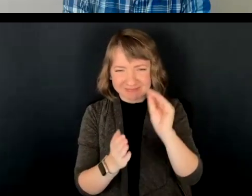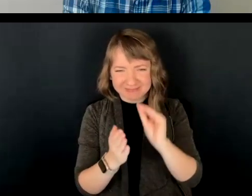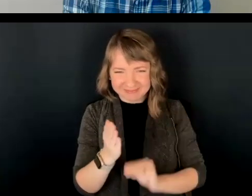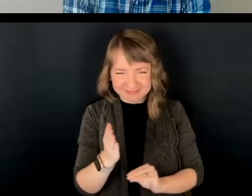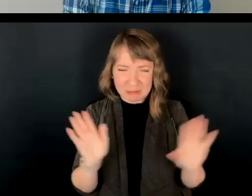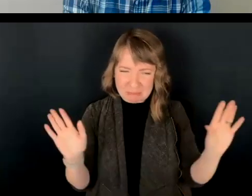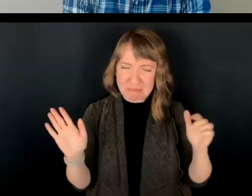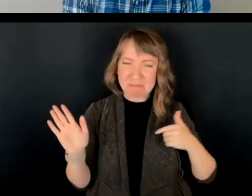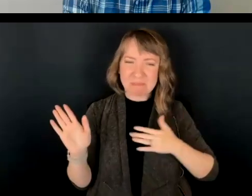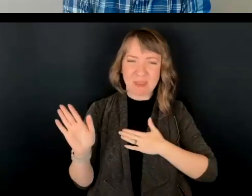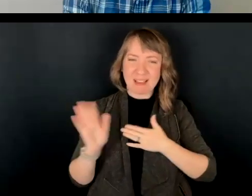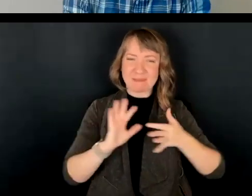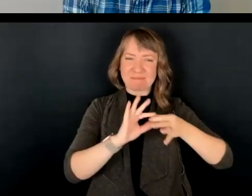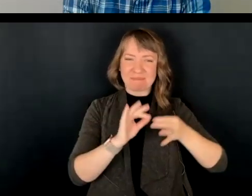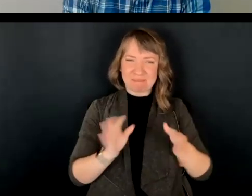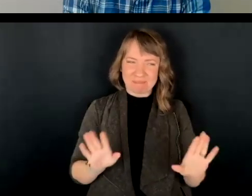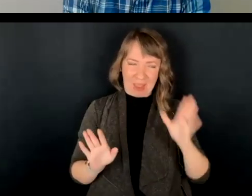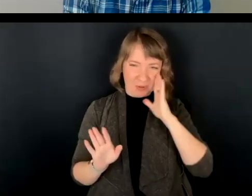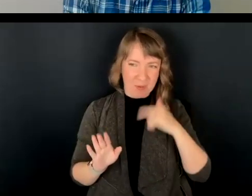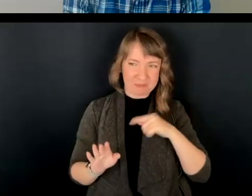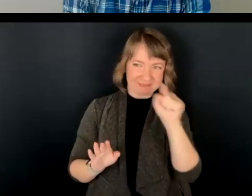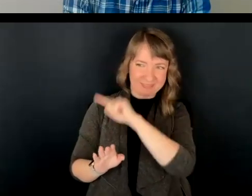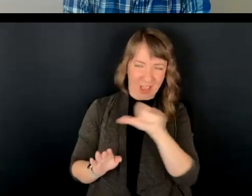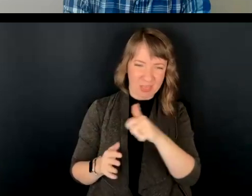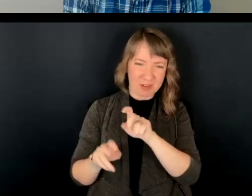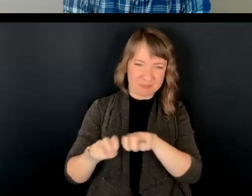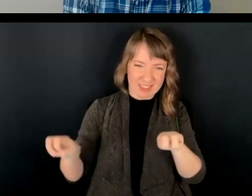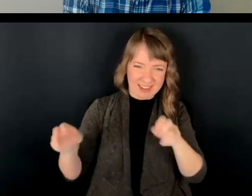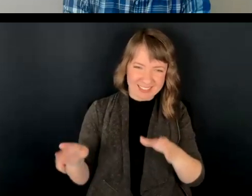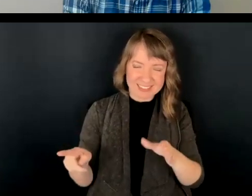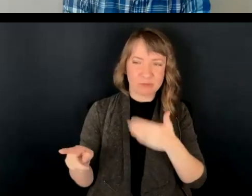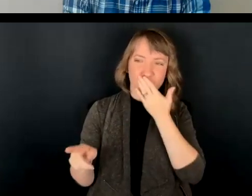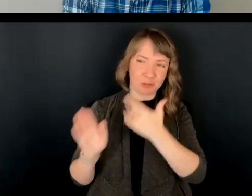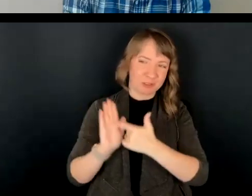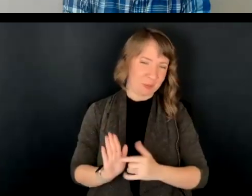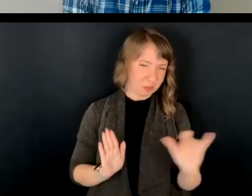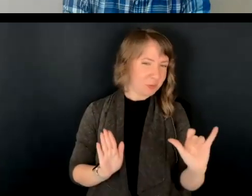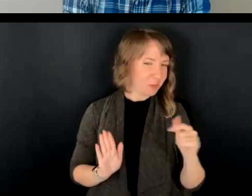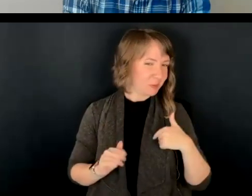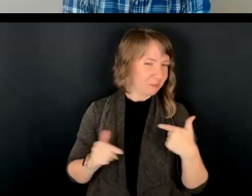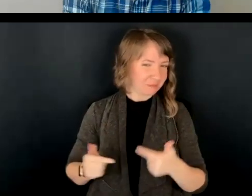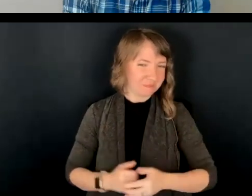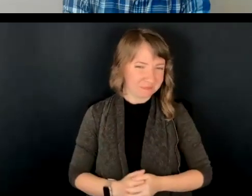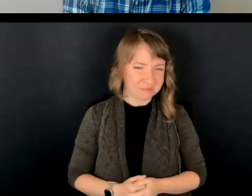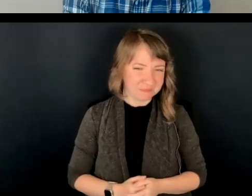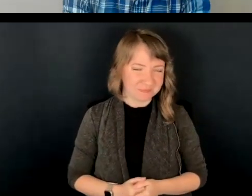there because I know my fellow panelists have really great examples as well.